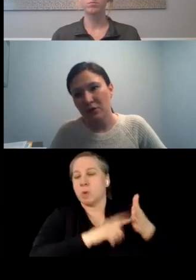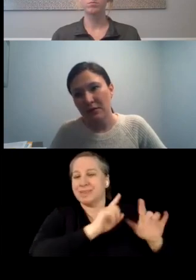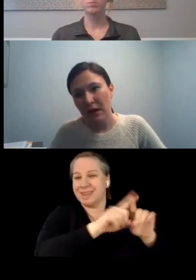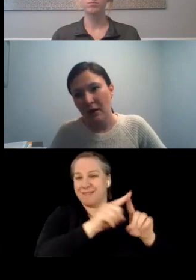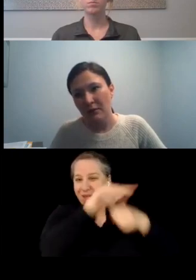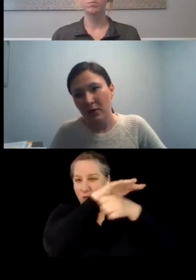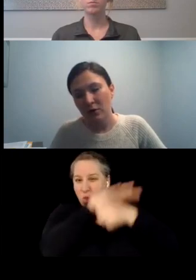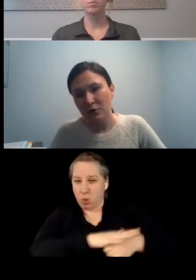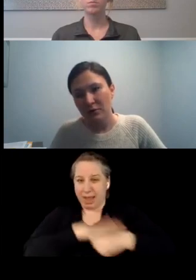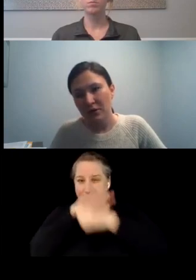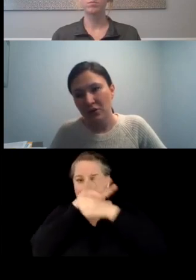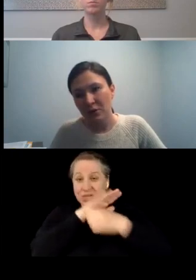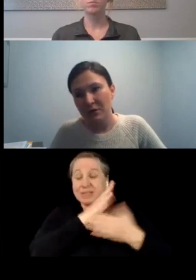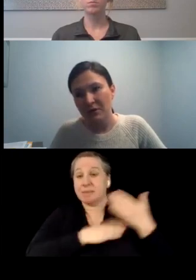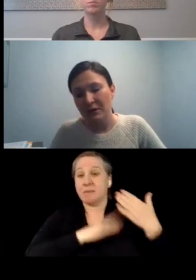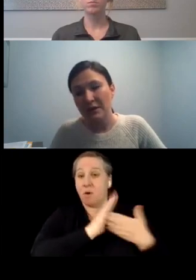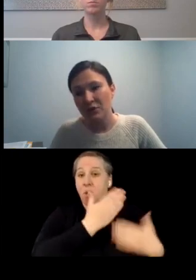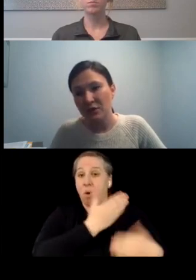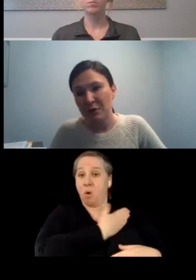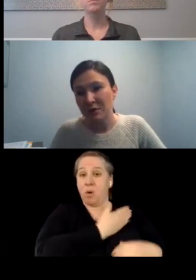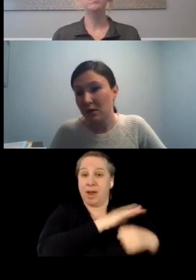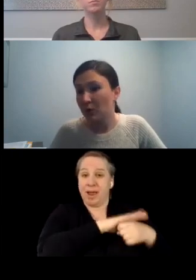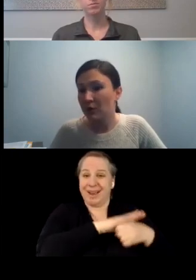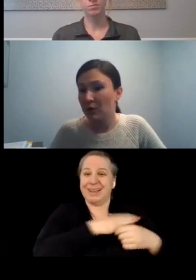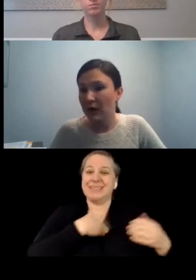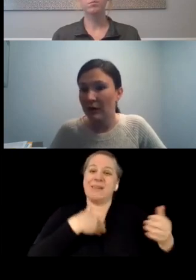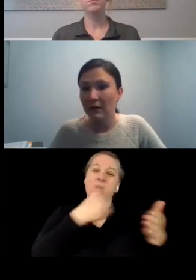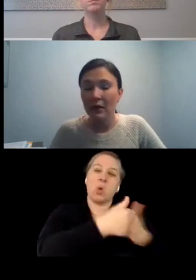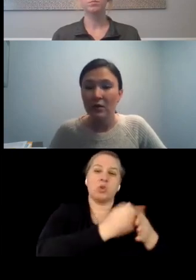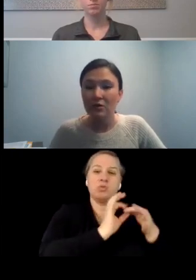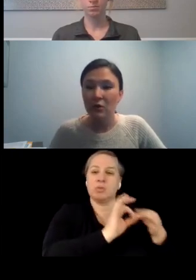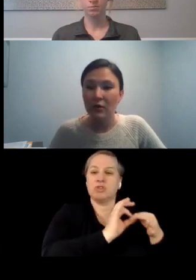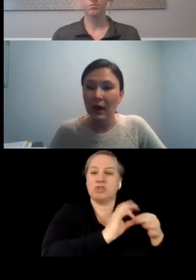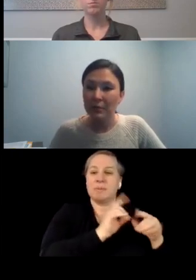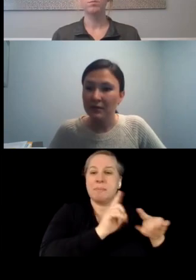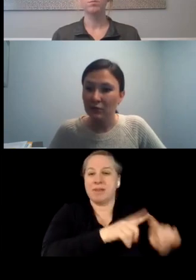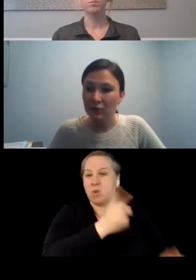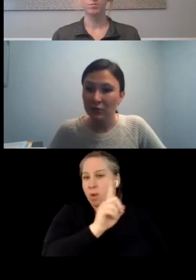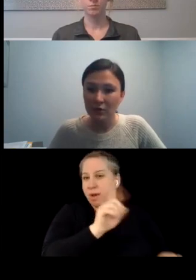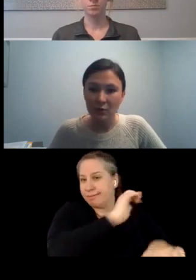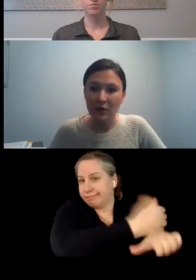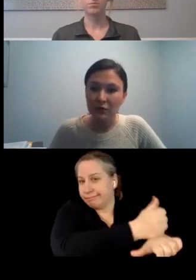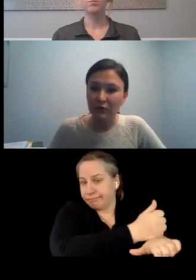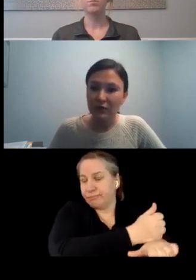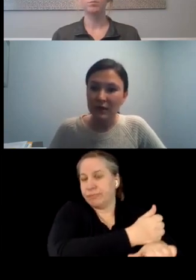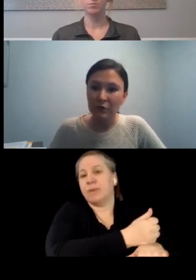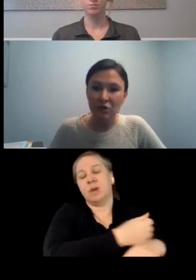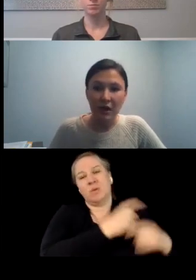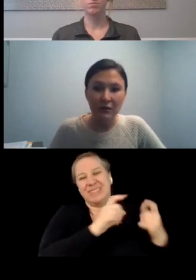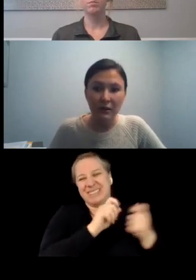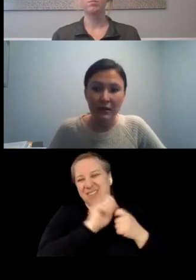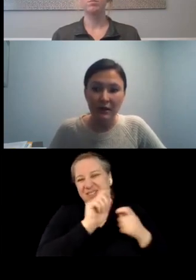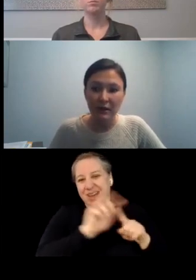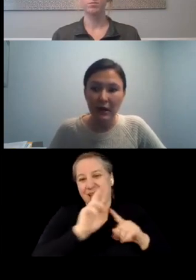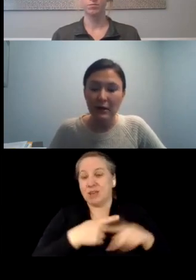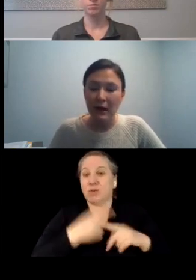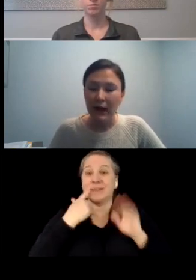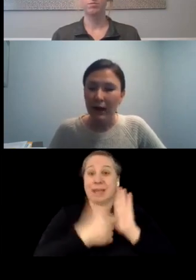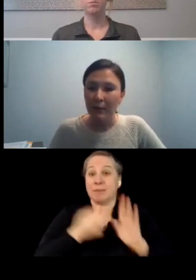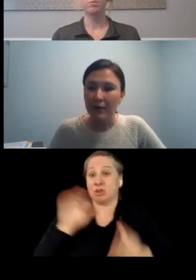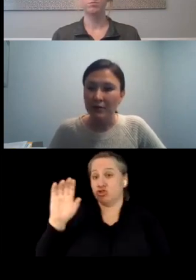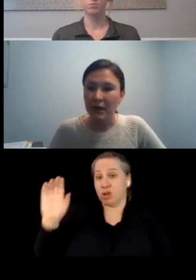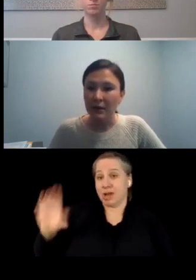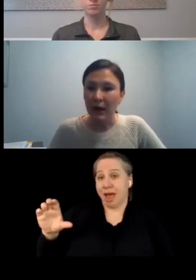our locations have a closer relationship with different industries based on where they're located. So that plays a role into it as well. So for example, our Chicagoland